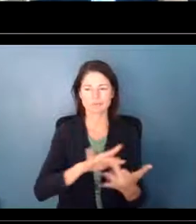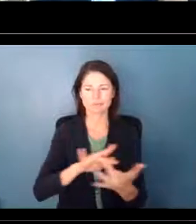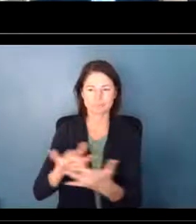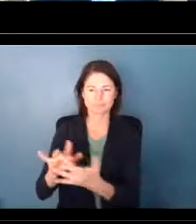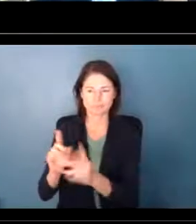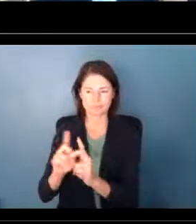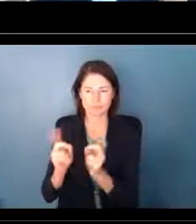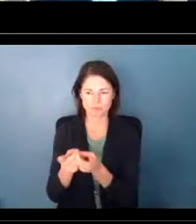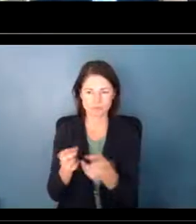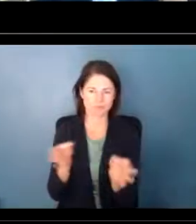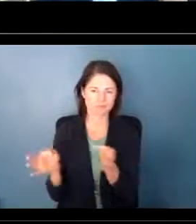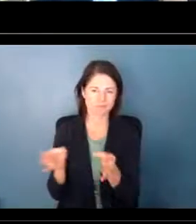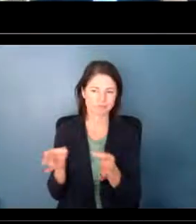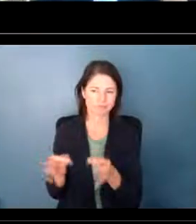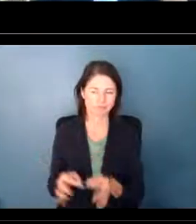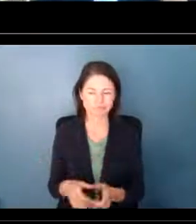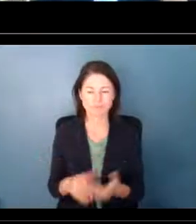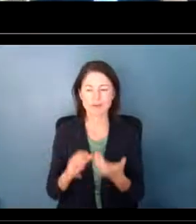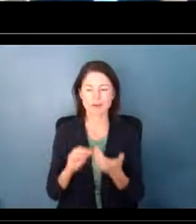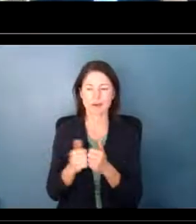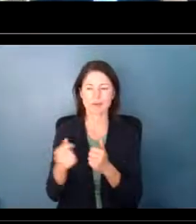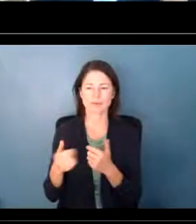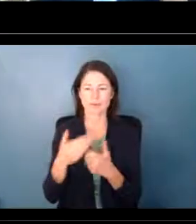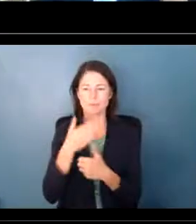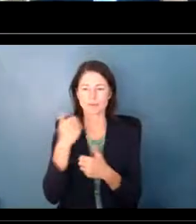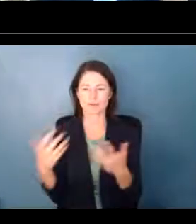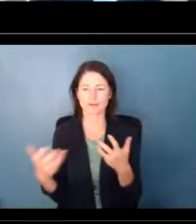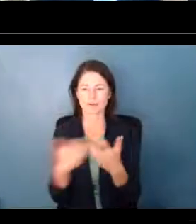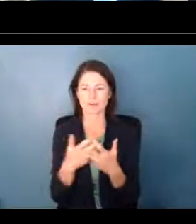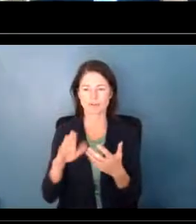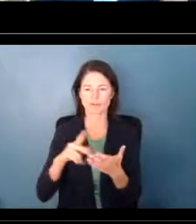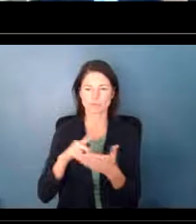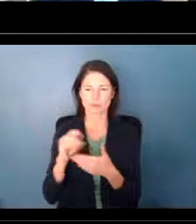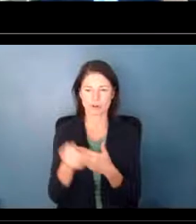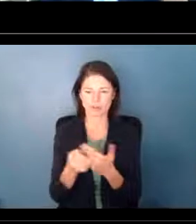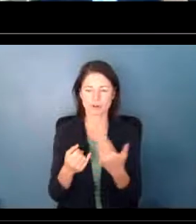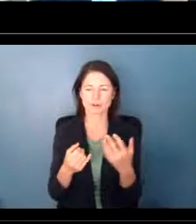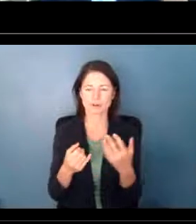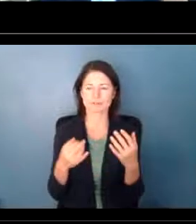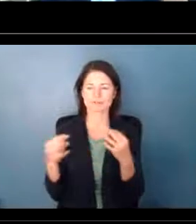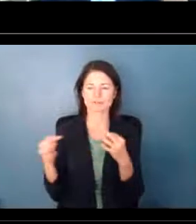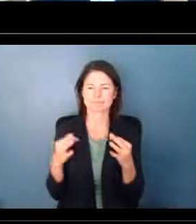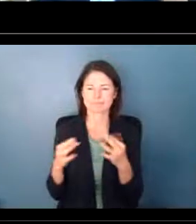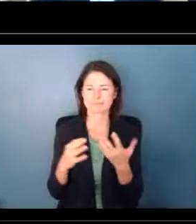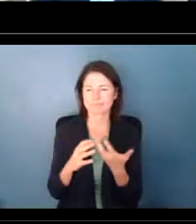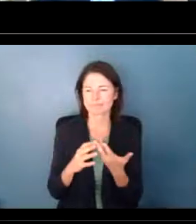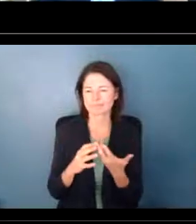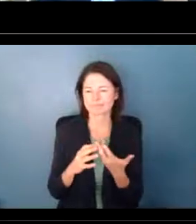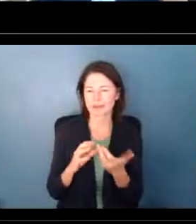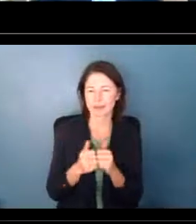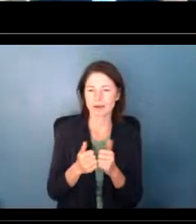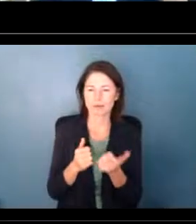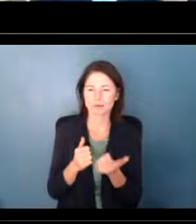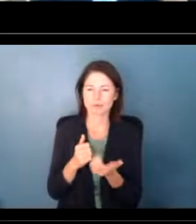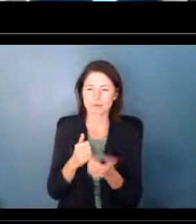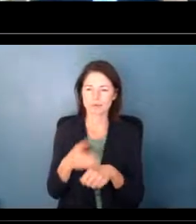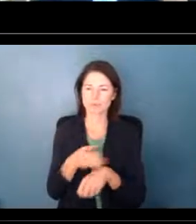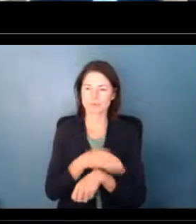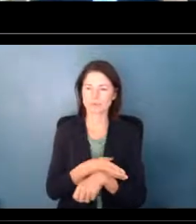having a conversation on how to better align projects and go over lessons learned and really figure out, how we can get better